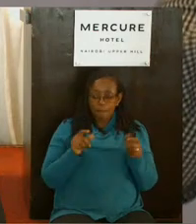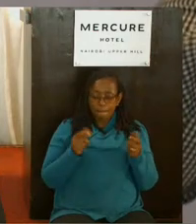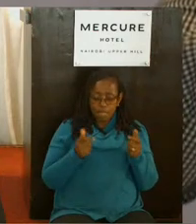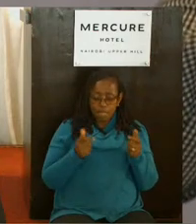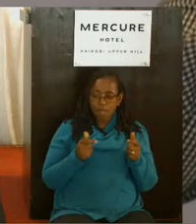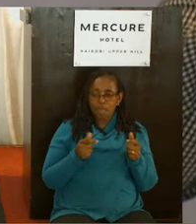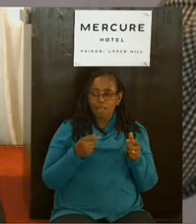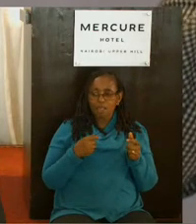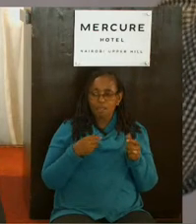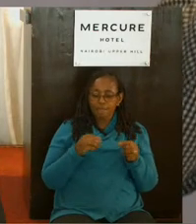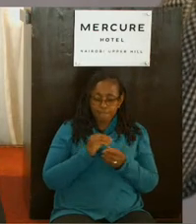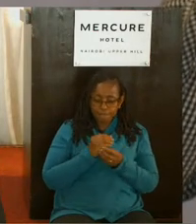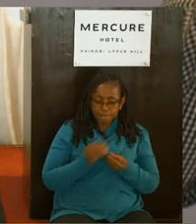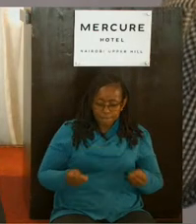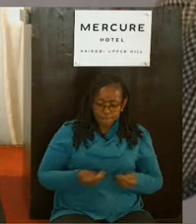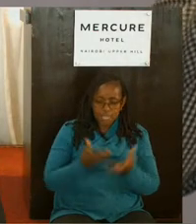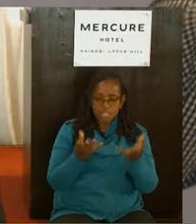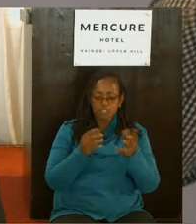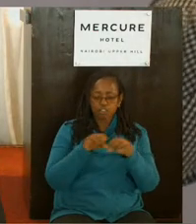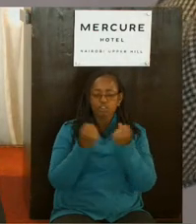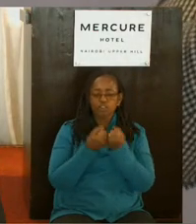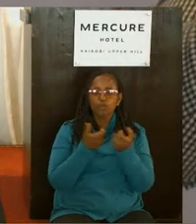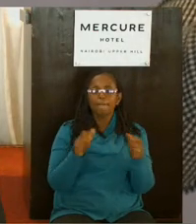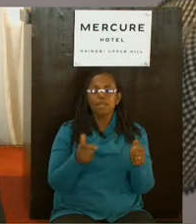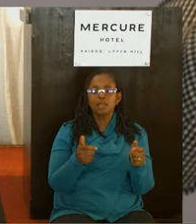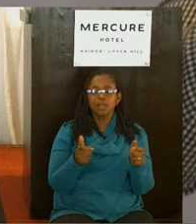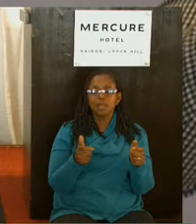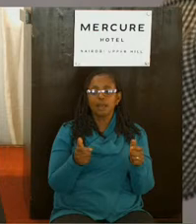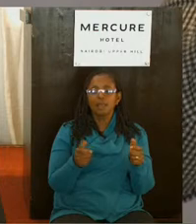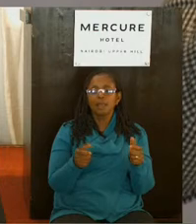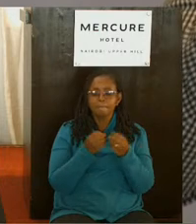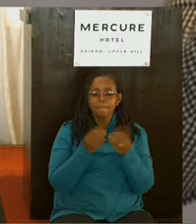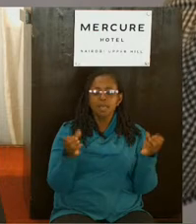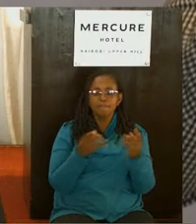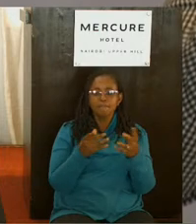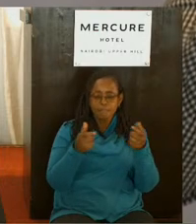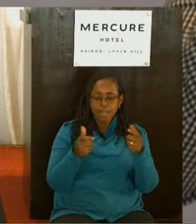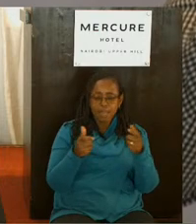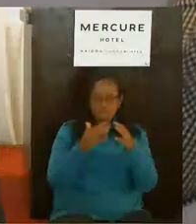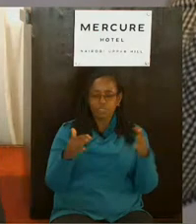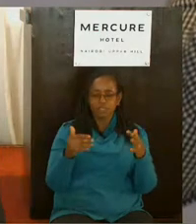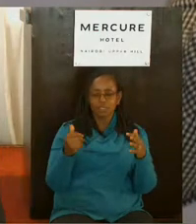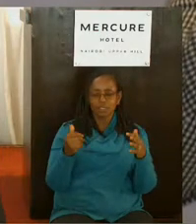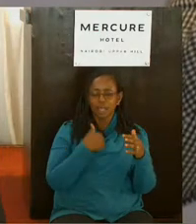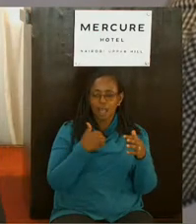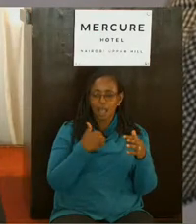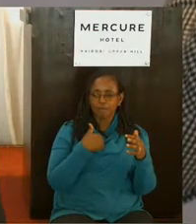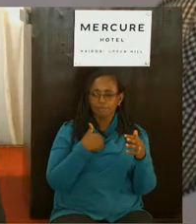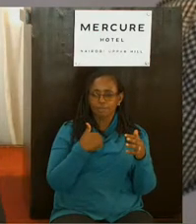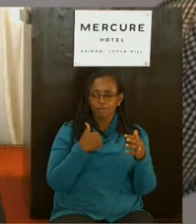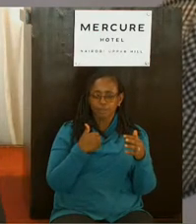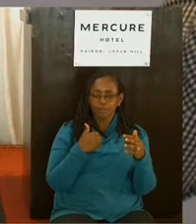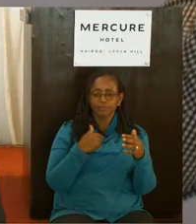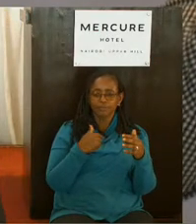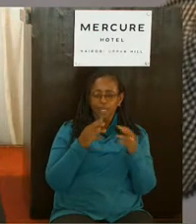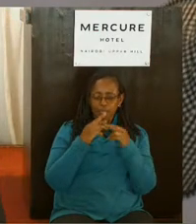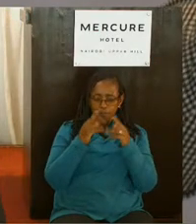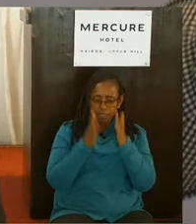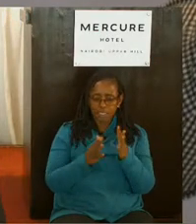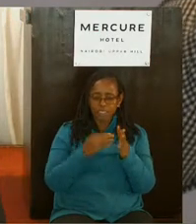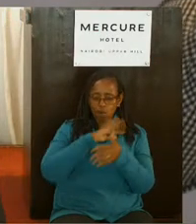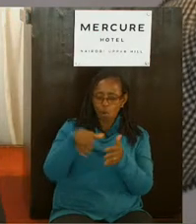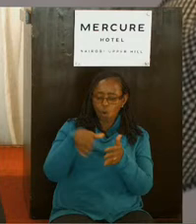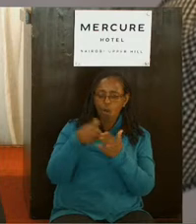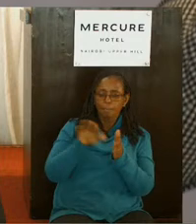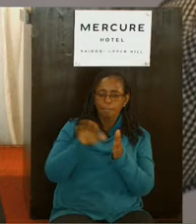the social media because you cannot be everywhere many so many media houses do not have correspondent or would not have reporters in all